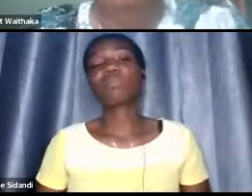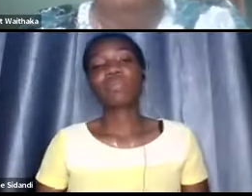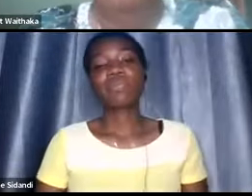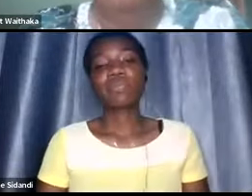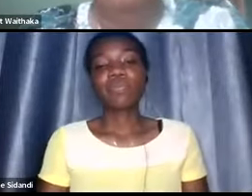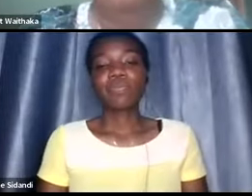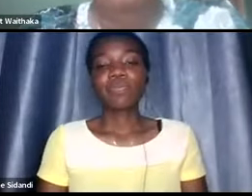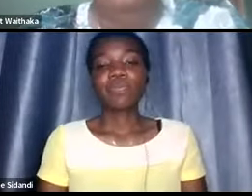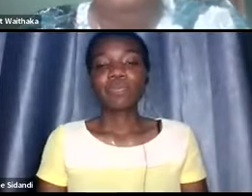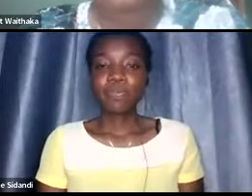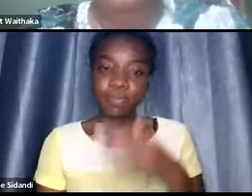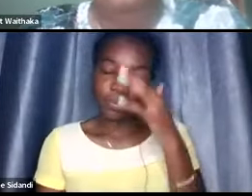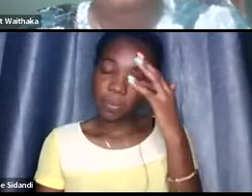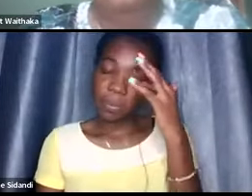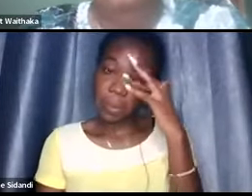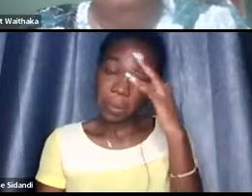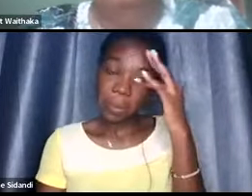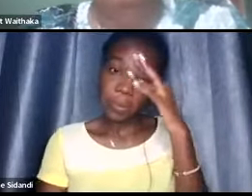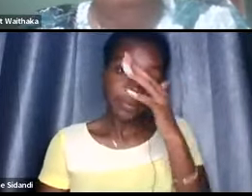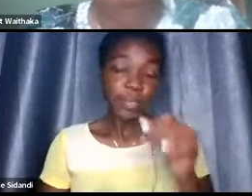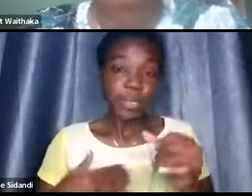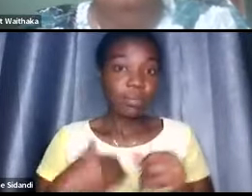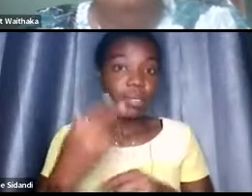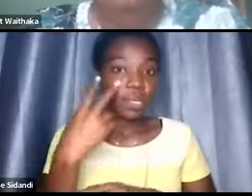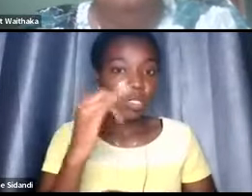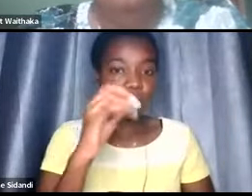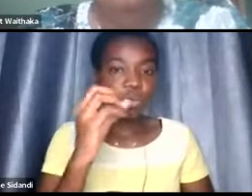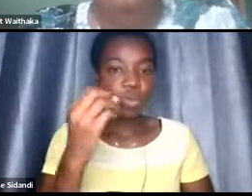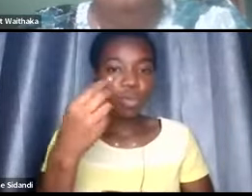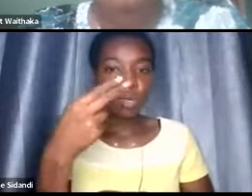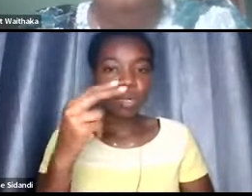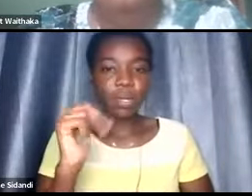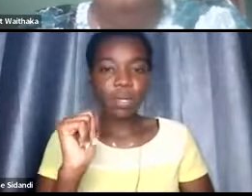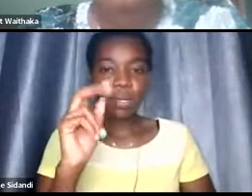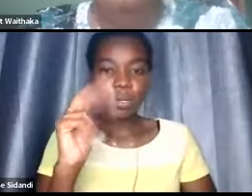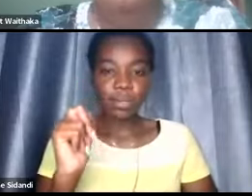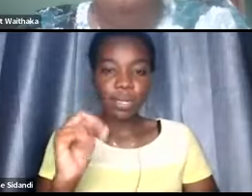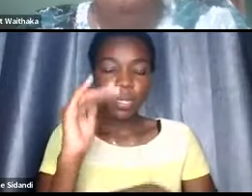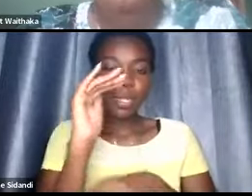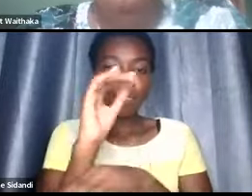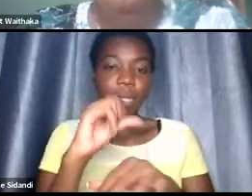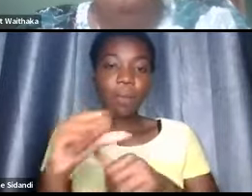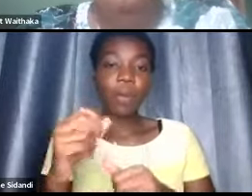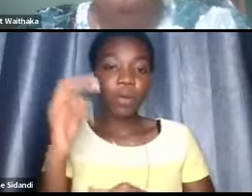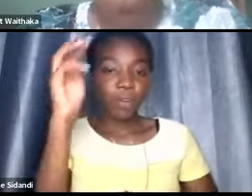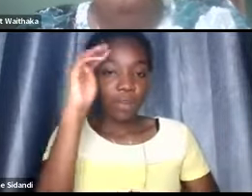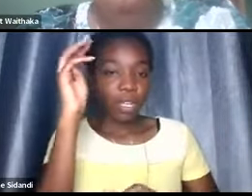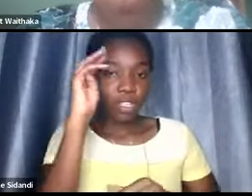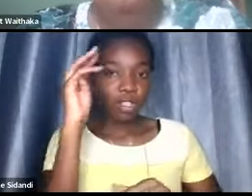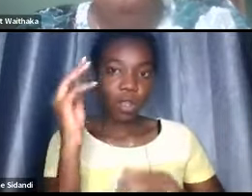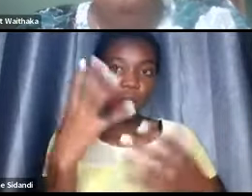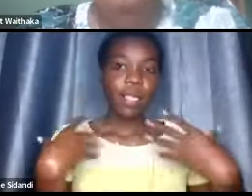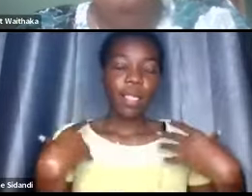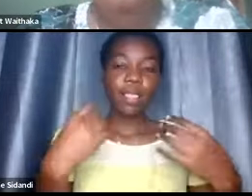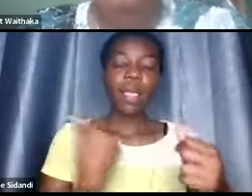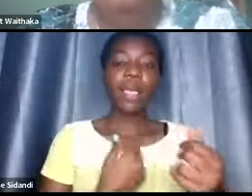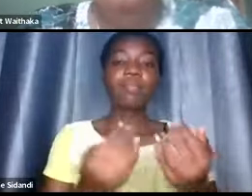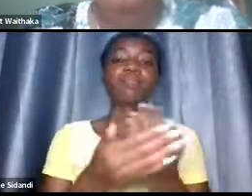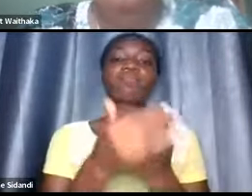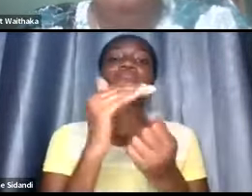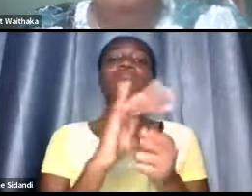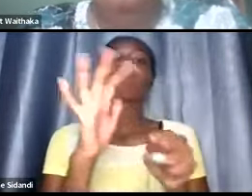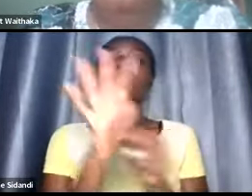right. I've seen Joanne asking about mental health. Joanne, I can point out that we have covered quite a lot on mental